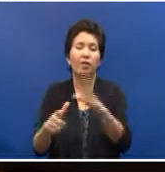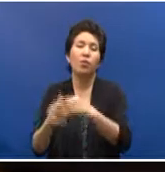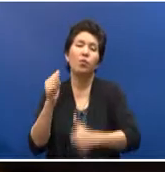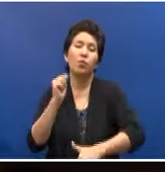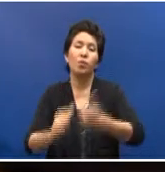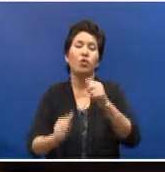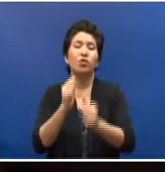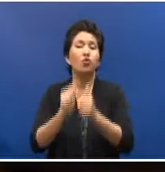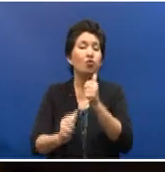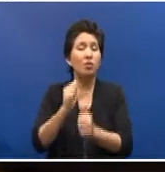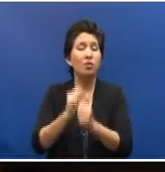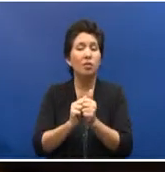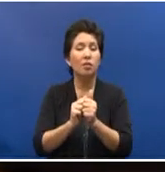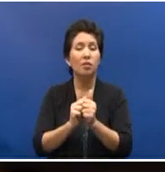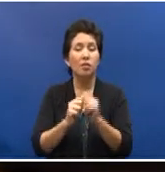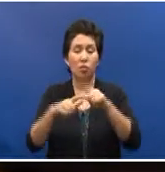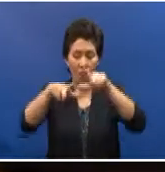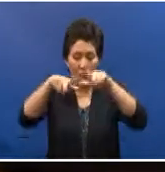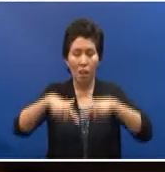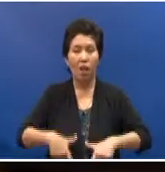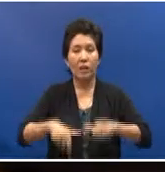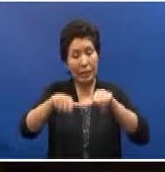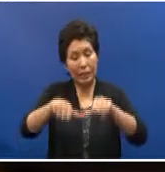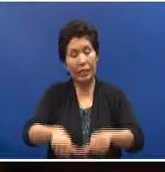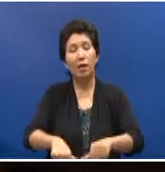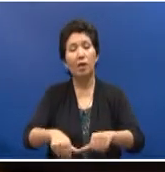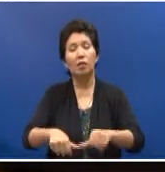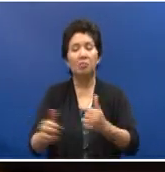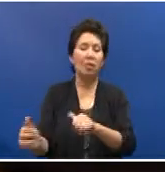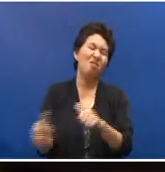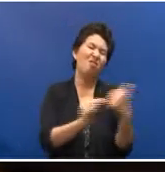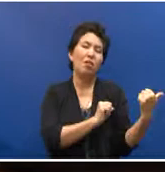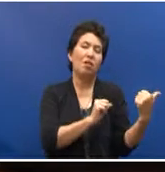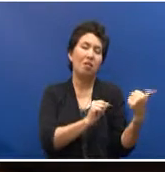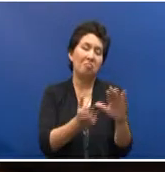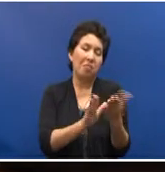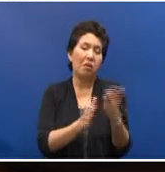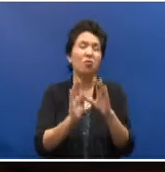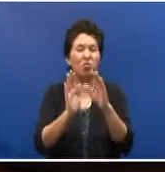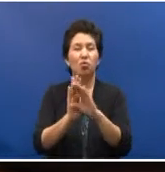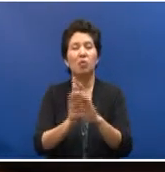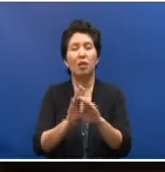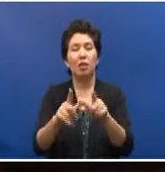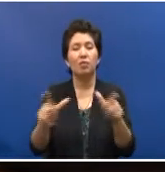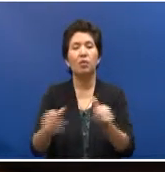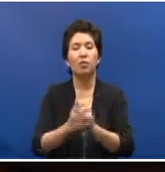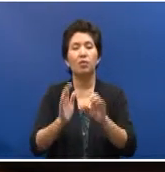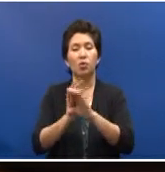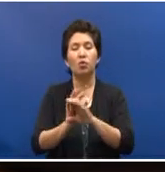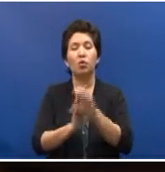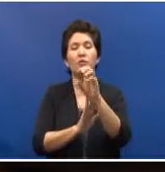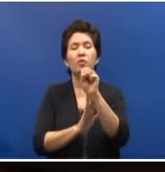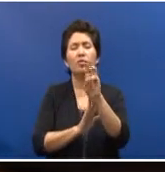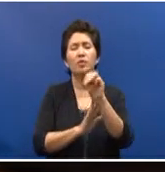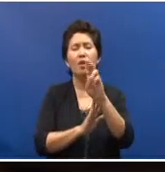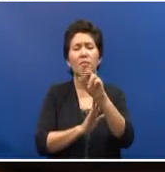which they will leave the land one day. Okay, for example, like the Samoan